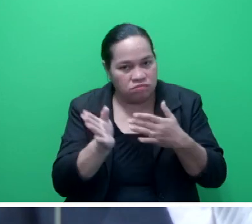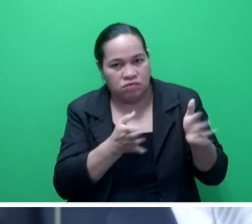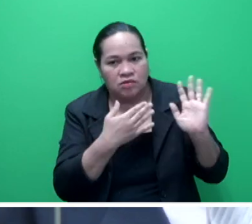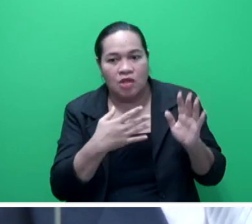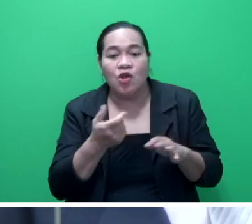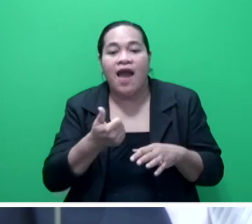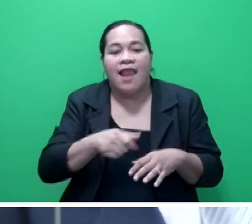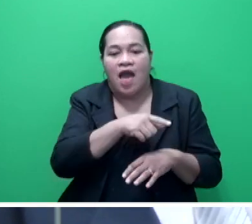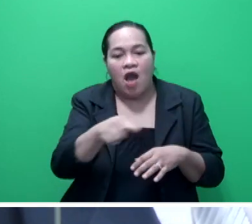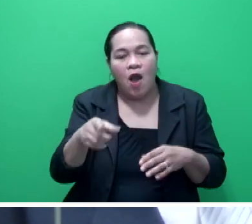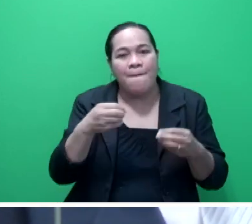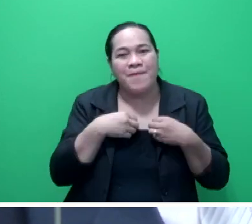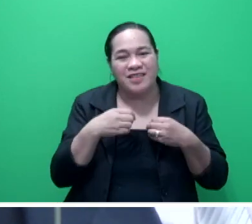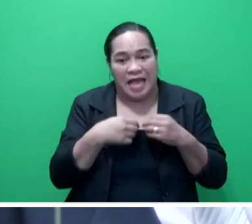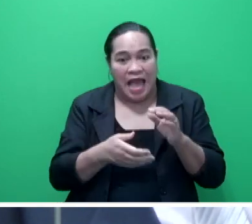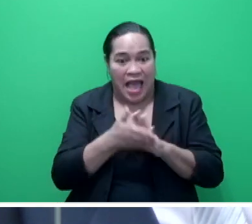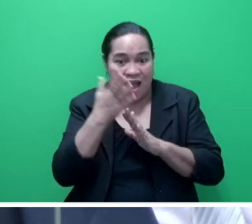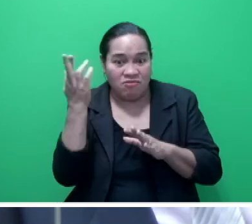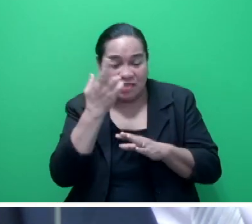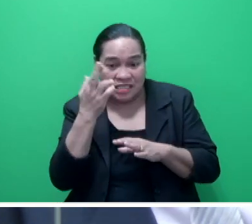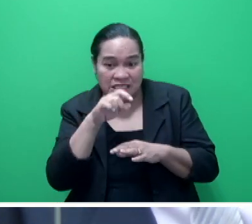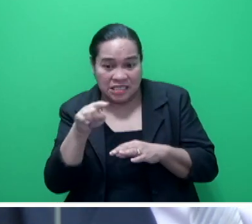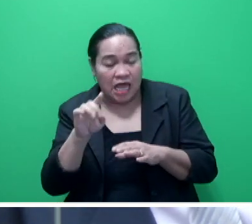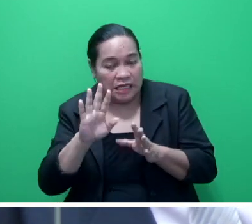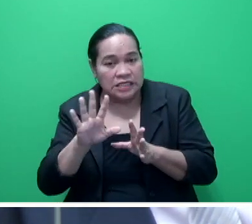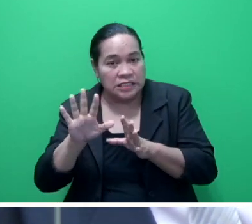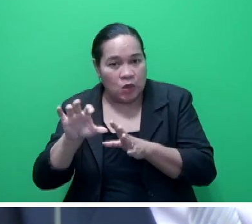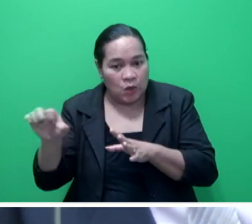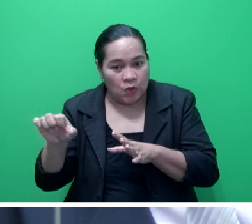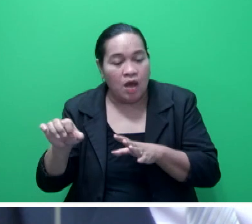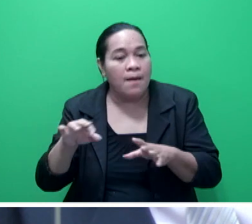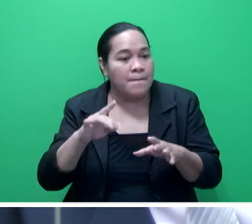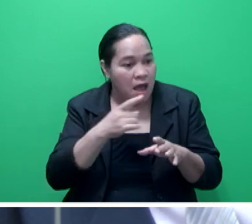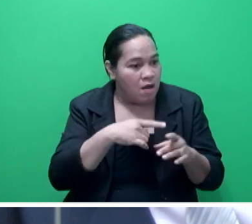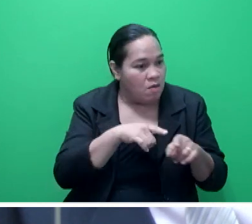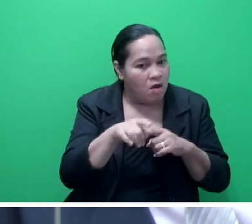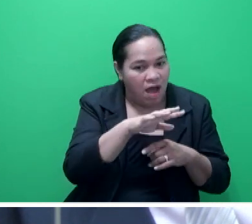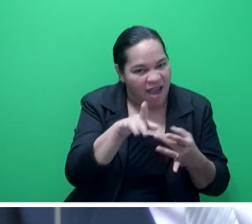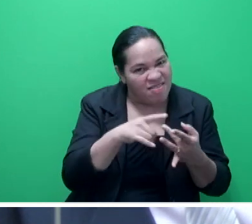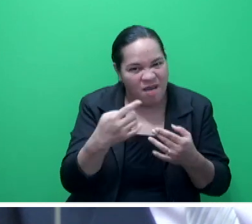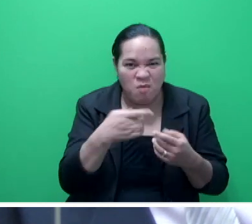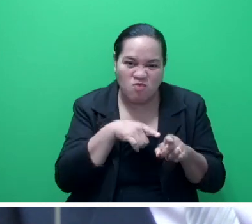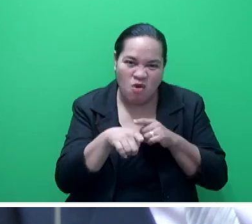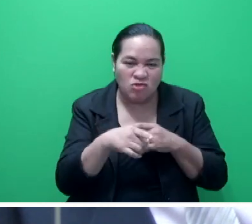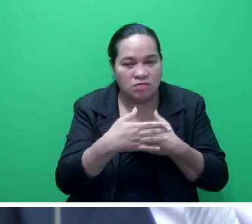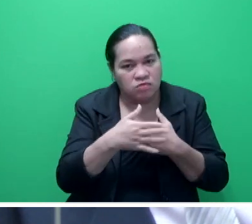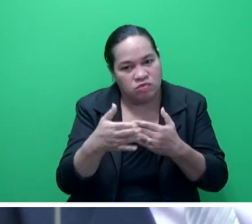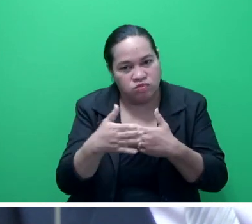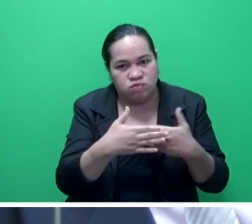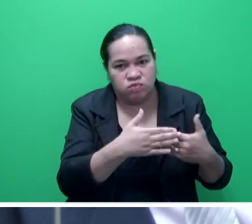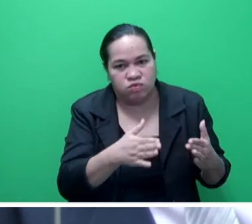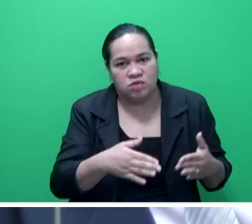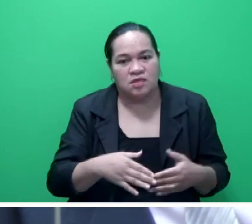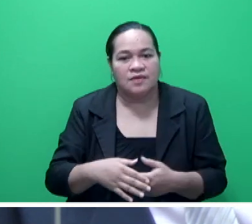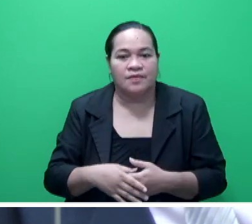except high-risk natured ones and public services vehicles to operate at full capacity, and the lifting of the mandatory requirement on